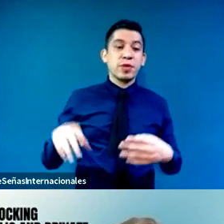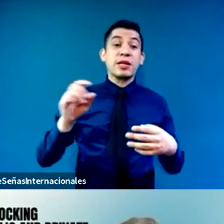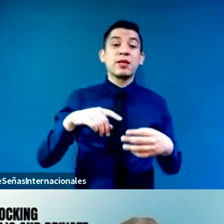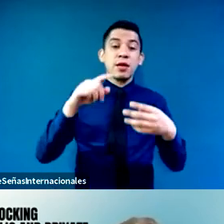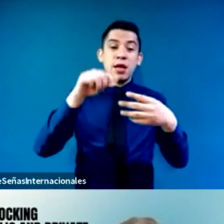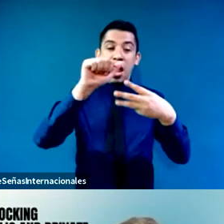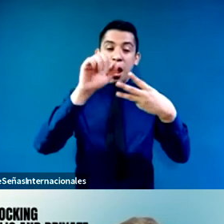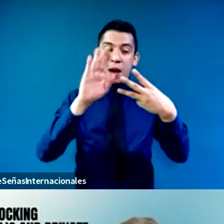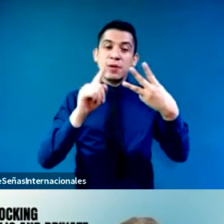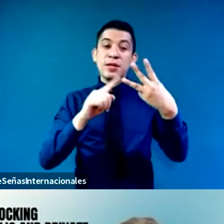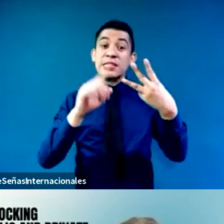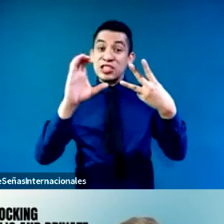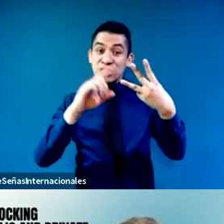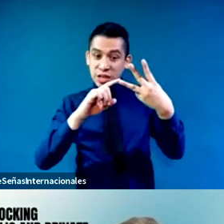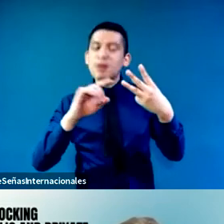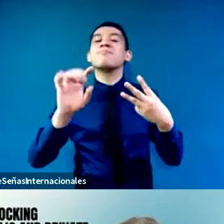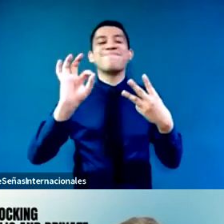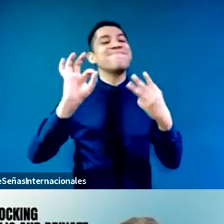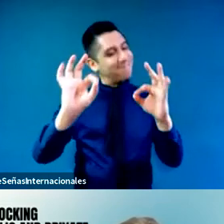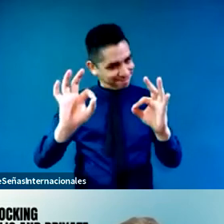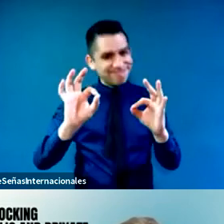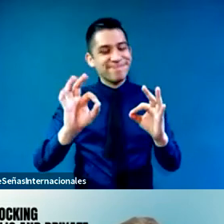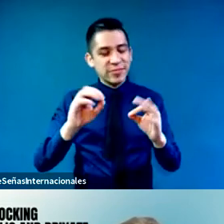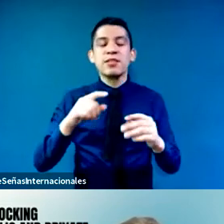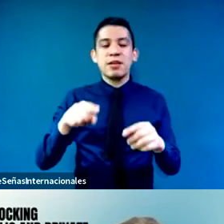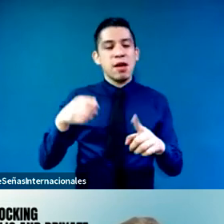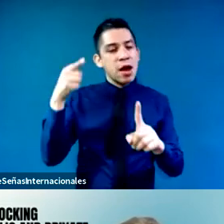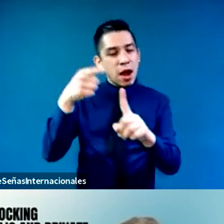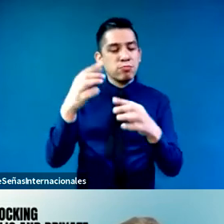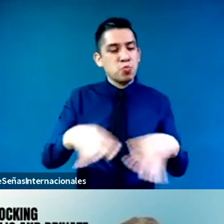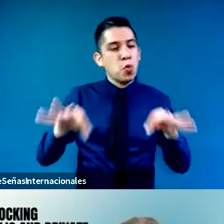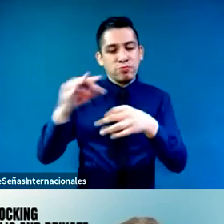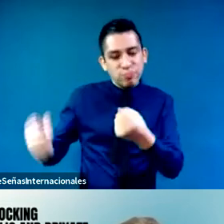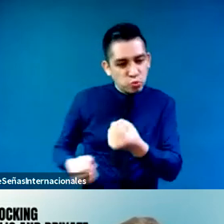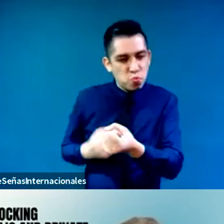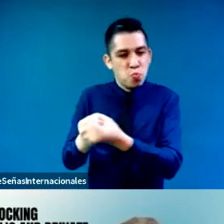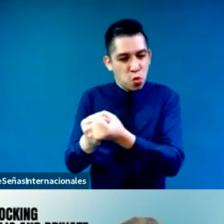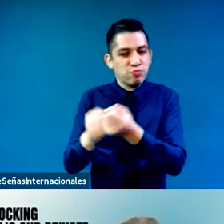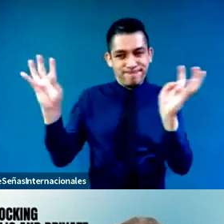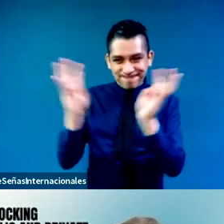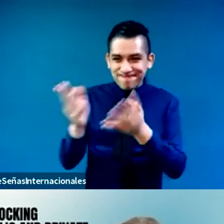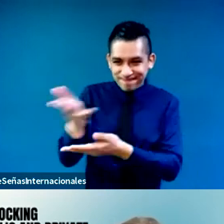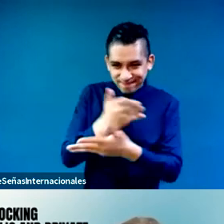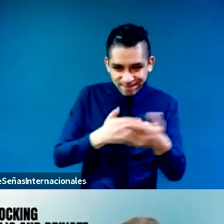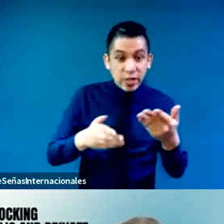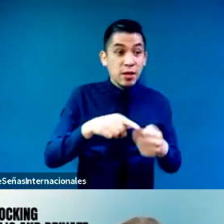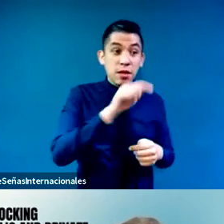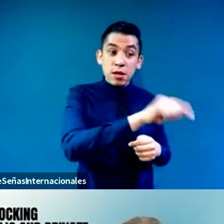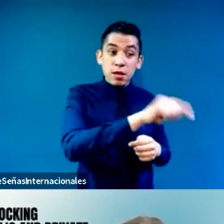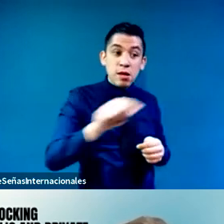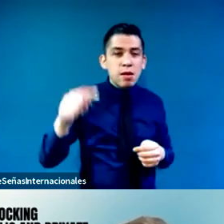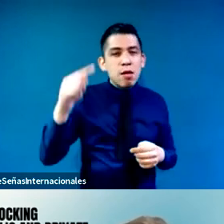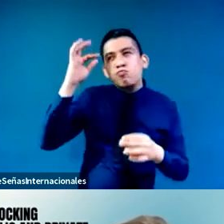hear that many of you feel that this is a good start towards realizing economic justice and rights for women and